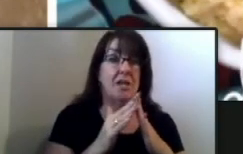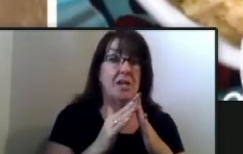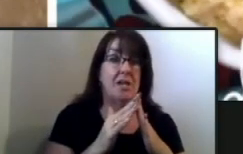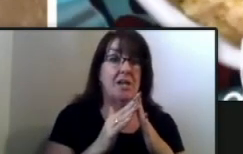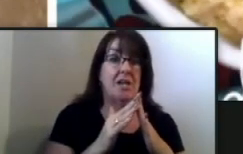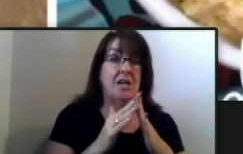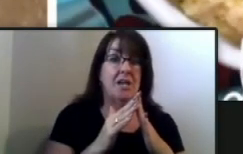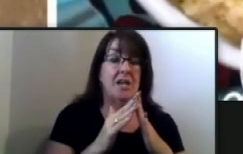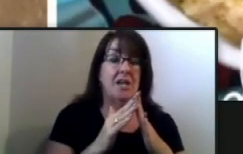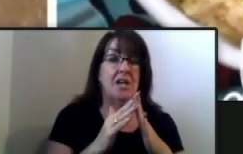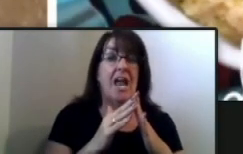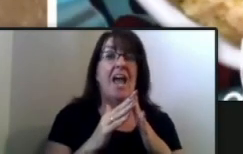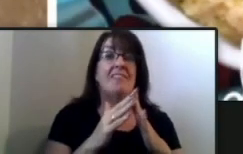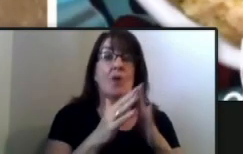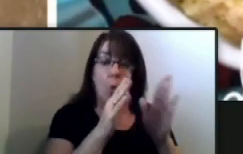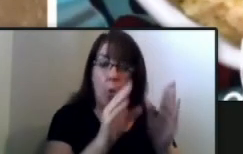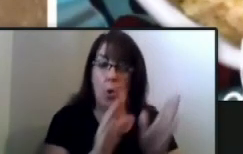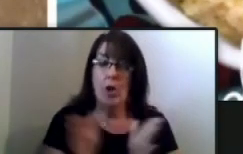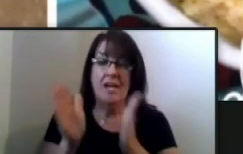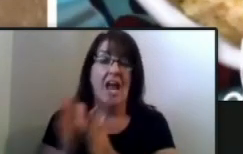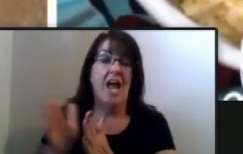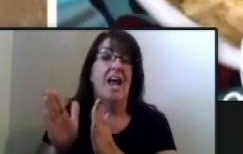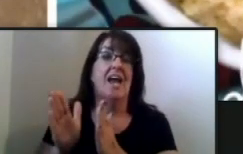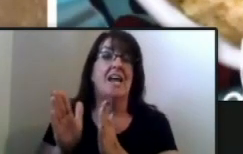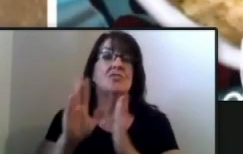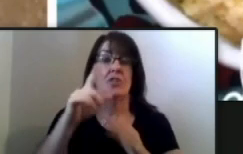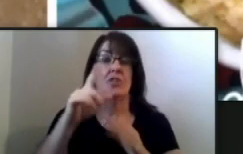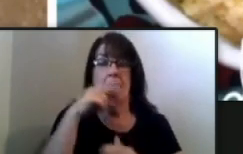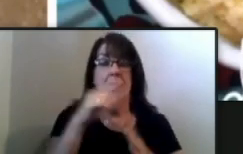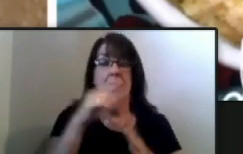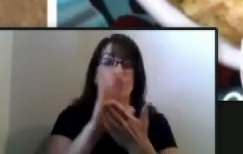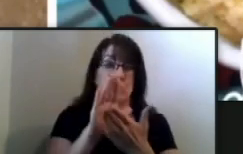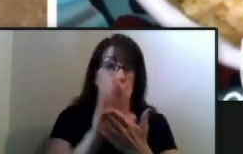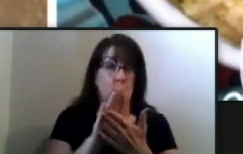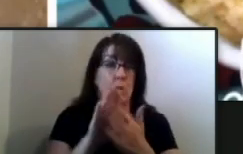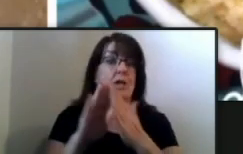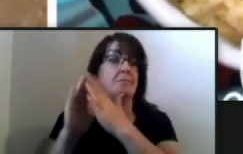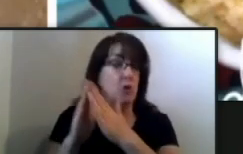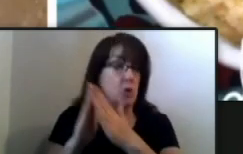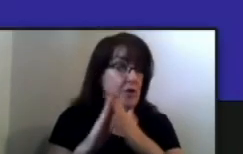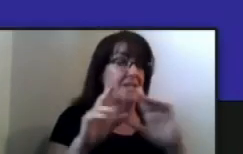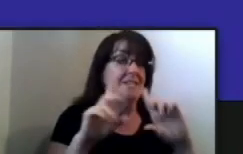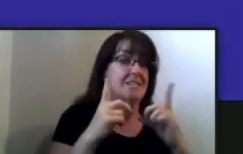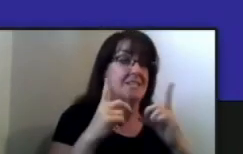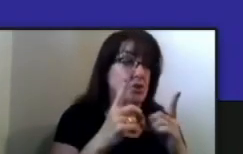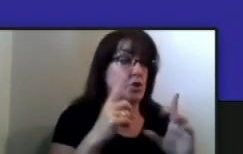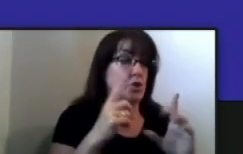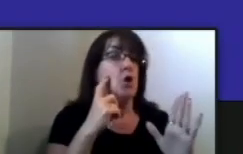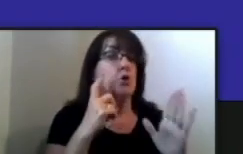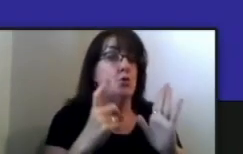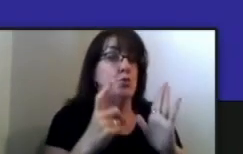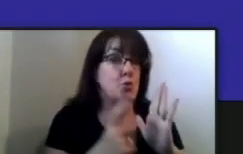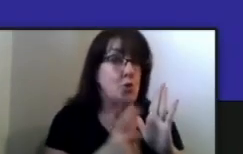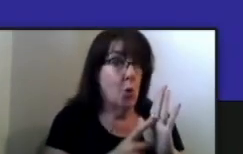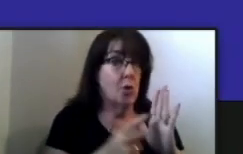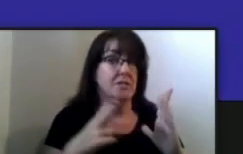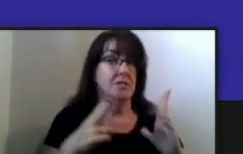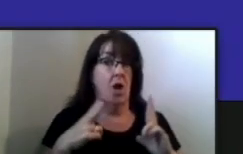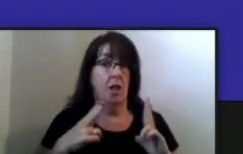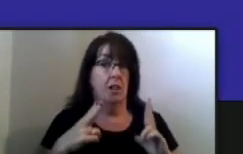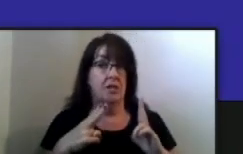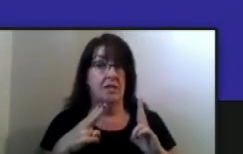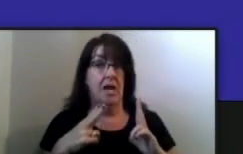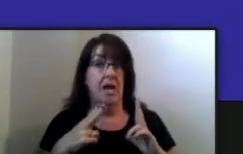past 3 years, urging the Detroit Public Schools Community District to acknowledge the holidays of Eid.